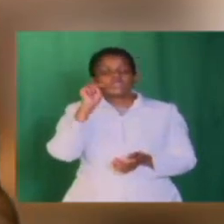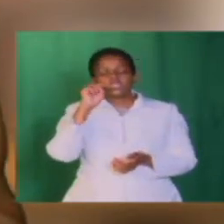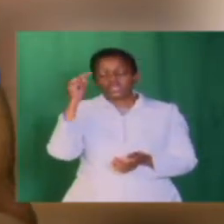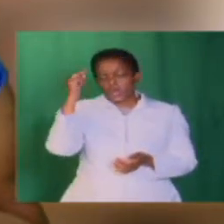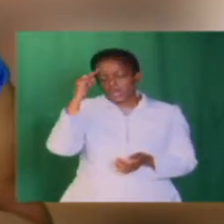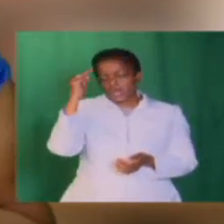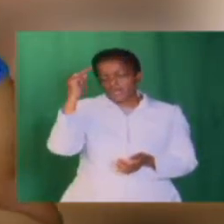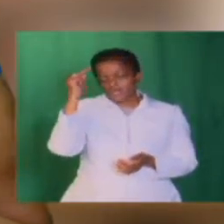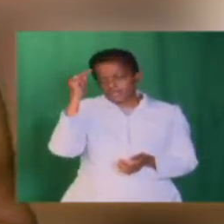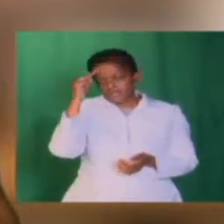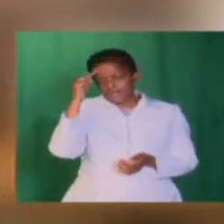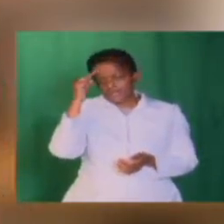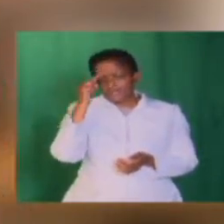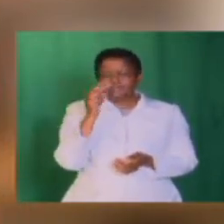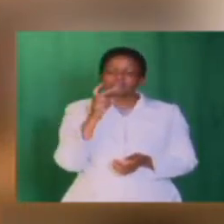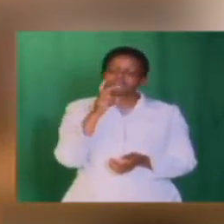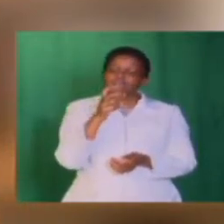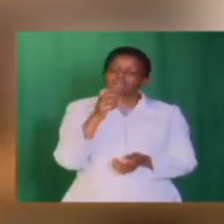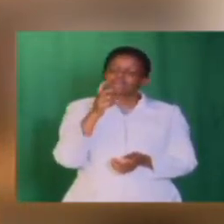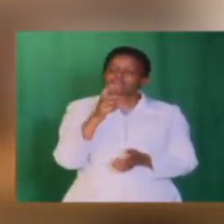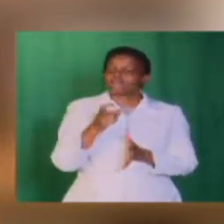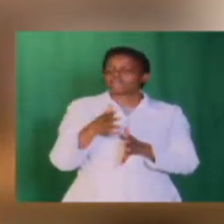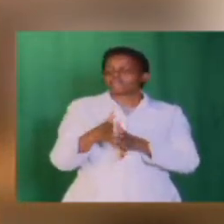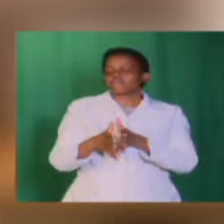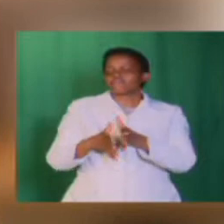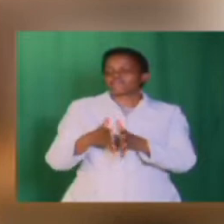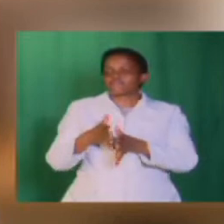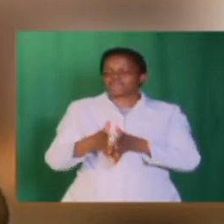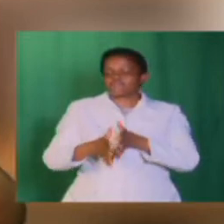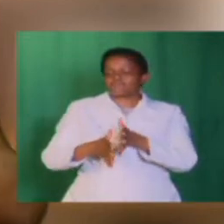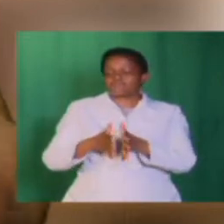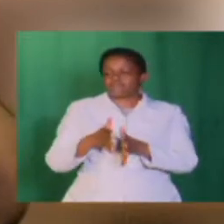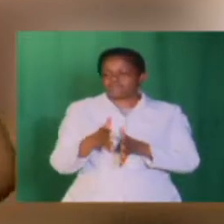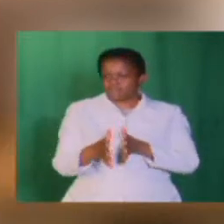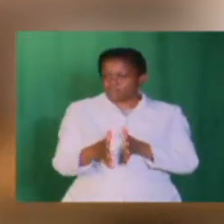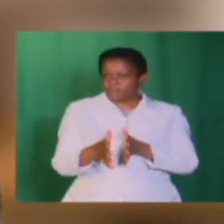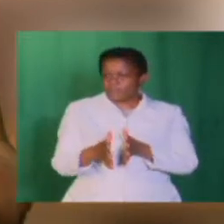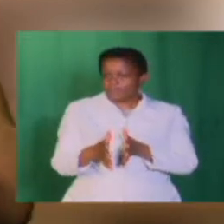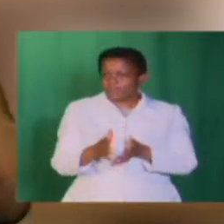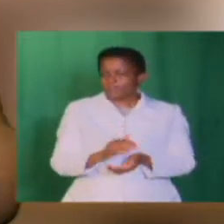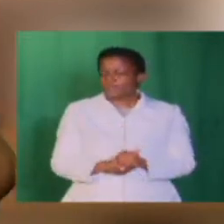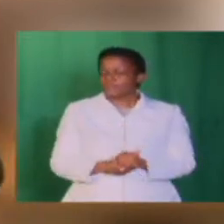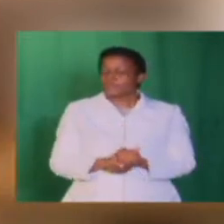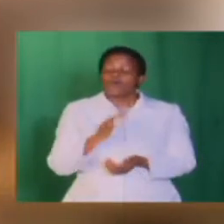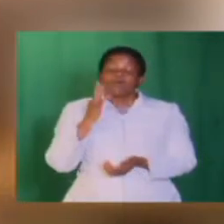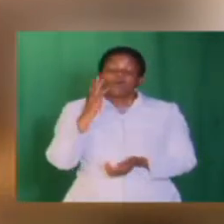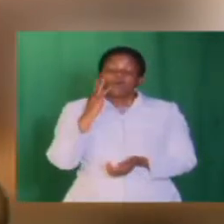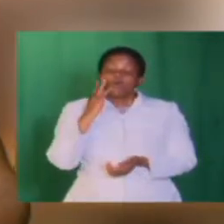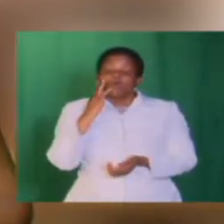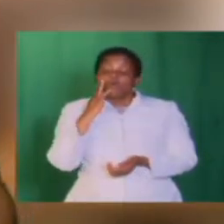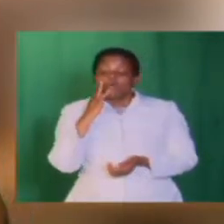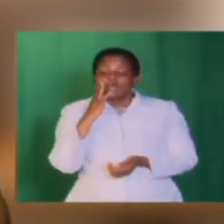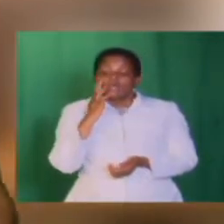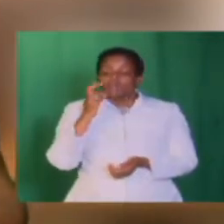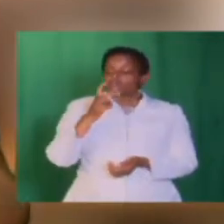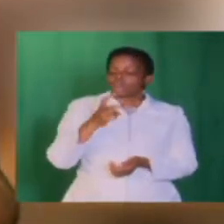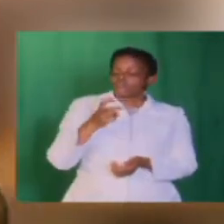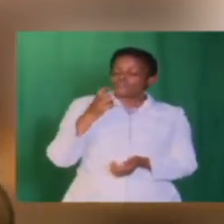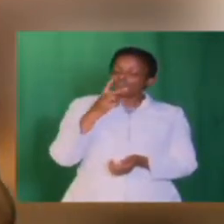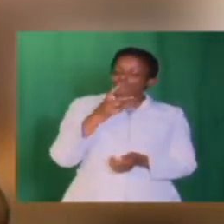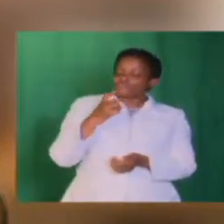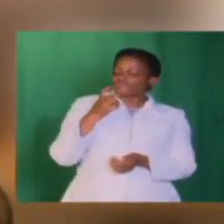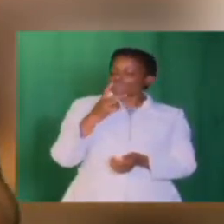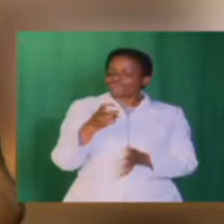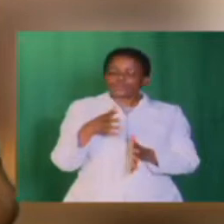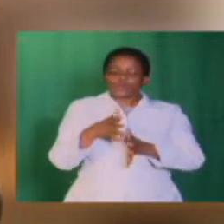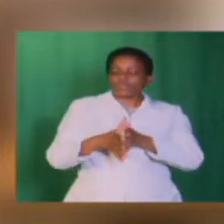to understand speaking. So in most instances, when we are engaging in a speaking exercise, it is when